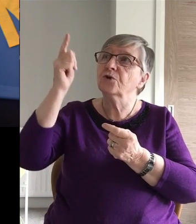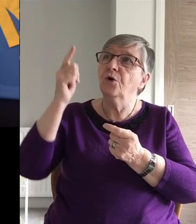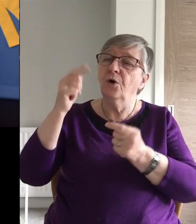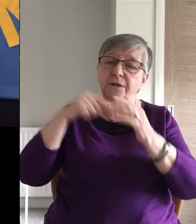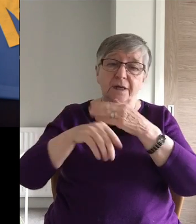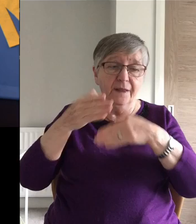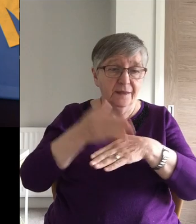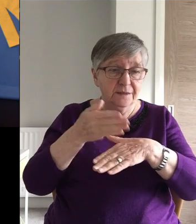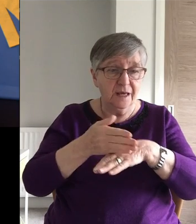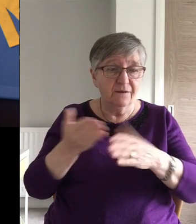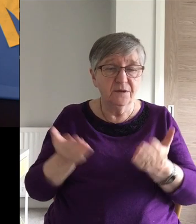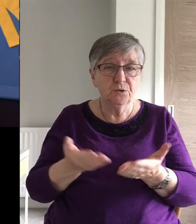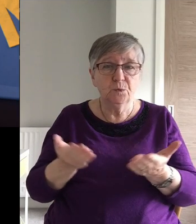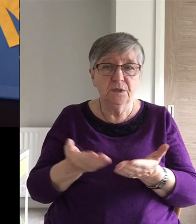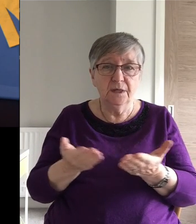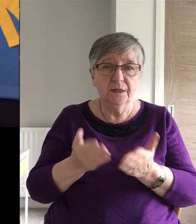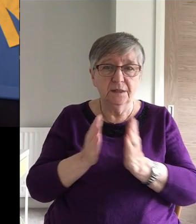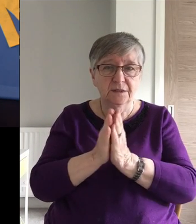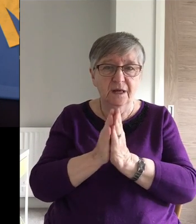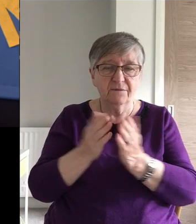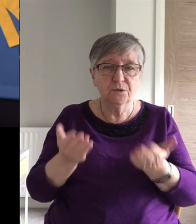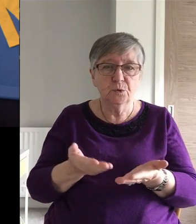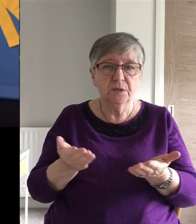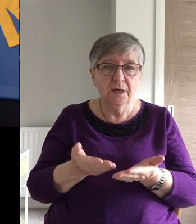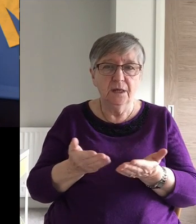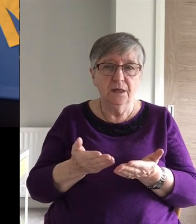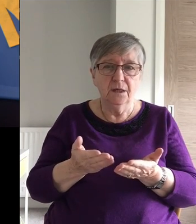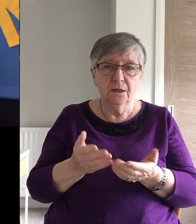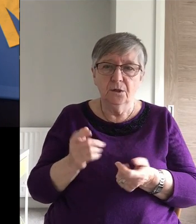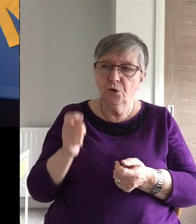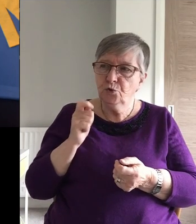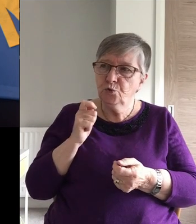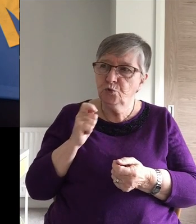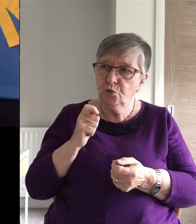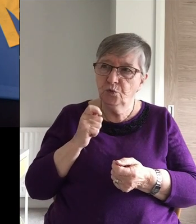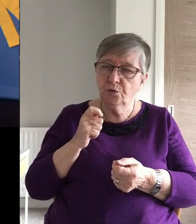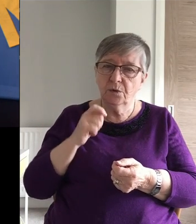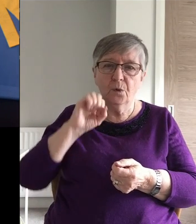Gracious God, in our service today, we will soon